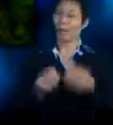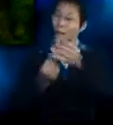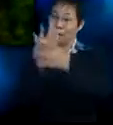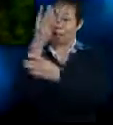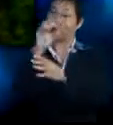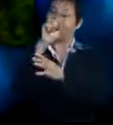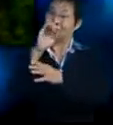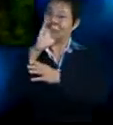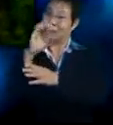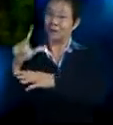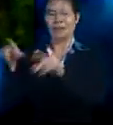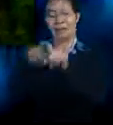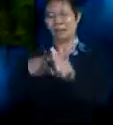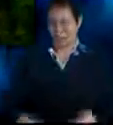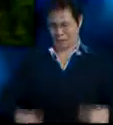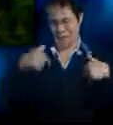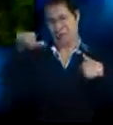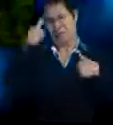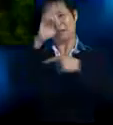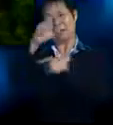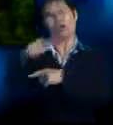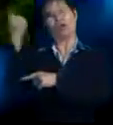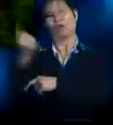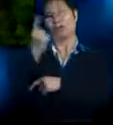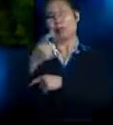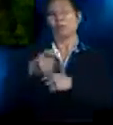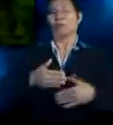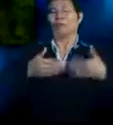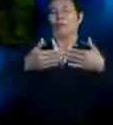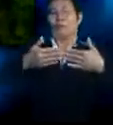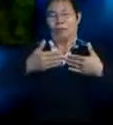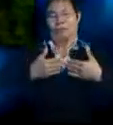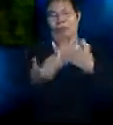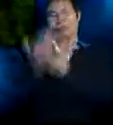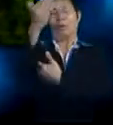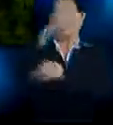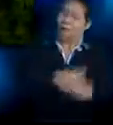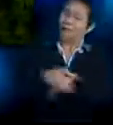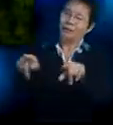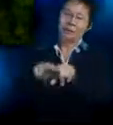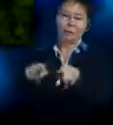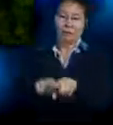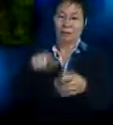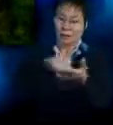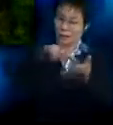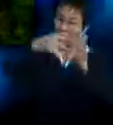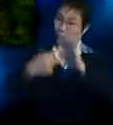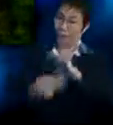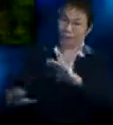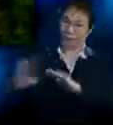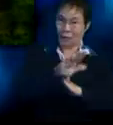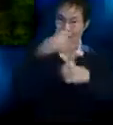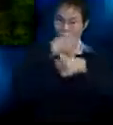Plant cells, like other living cells, are constantly respiring both day and night. This means that they